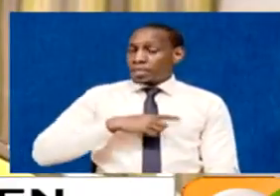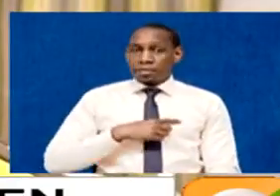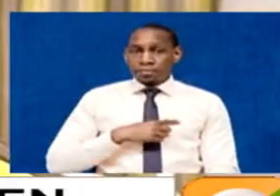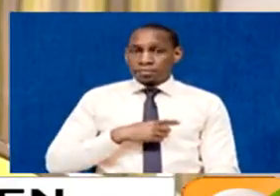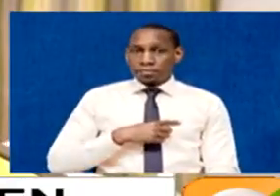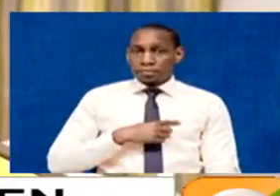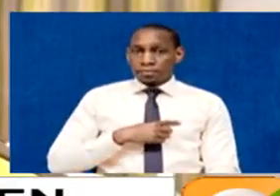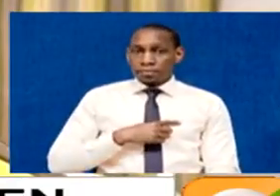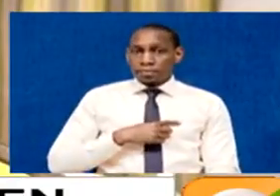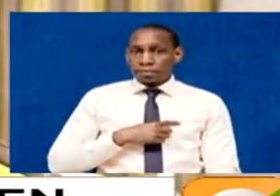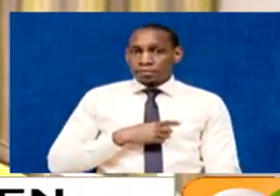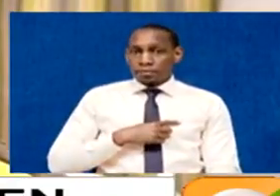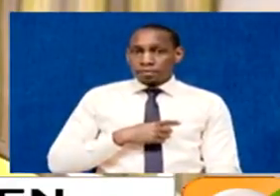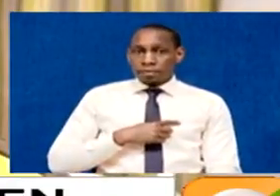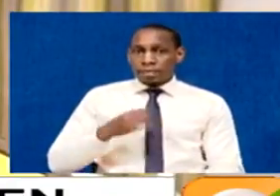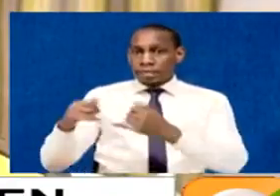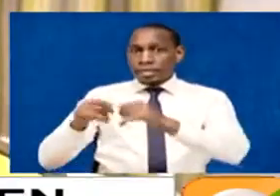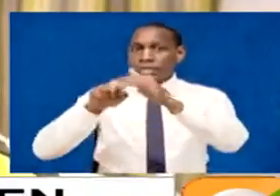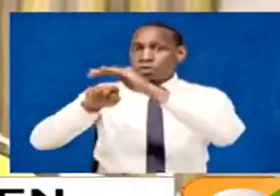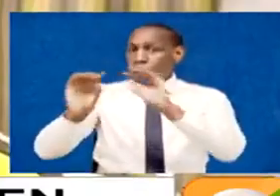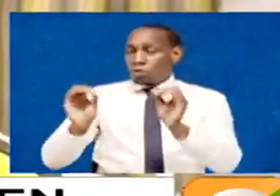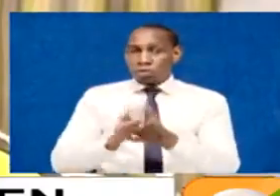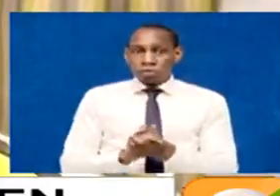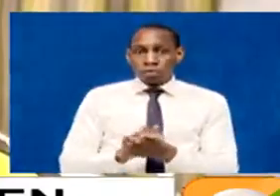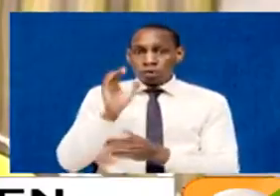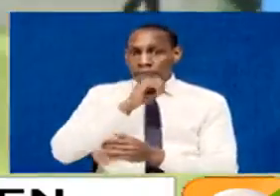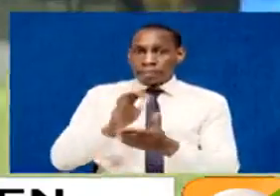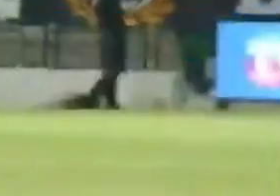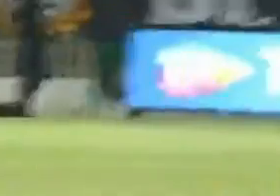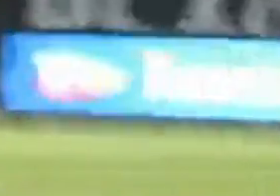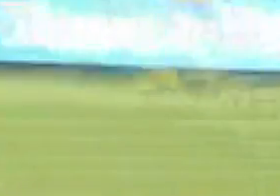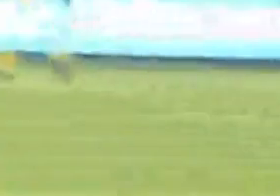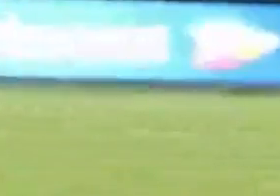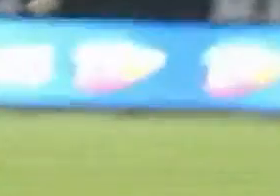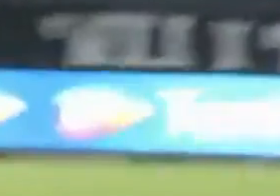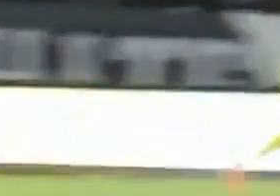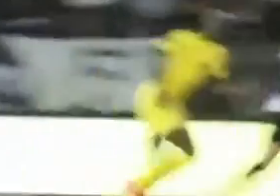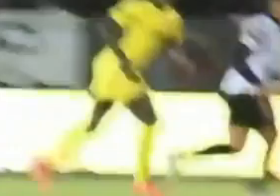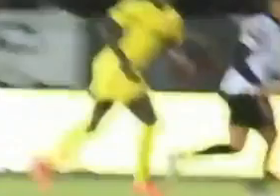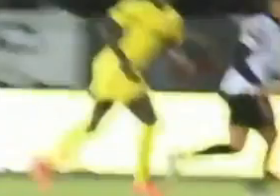creative up front. I think we lacked that cutting edge up front.